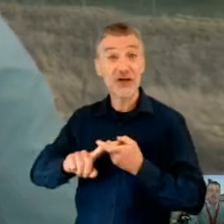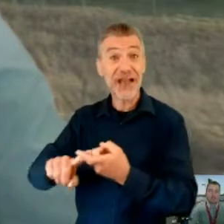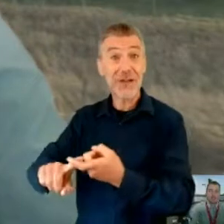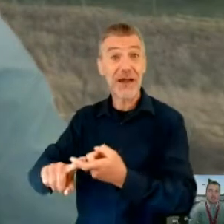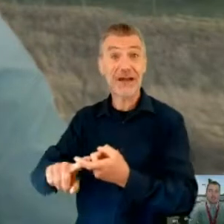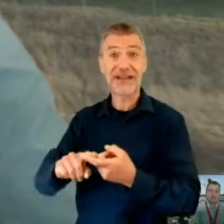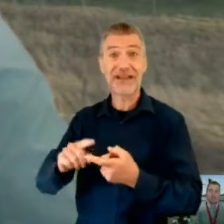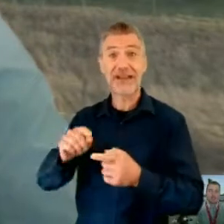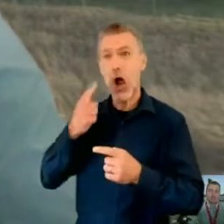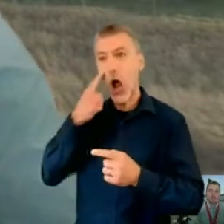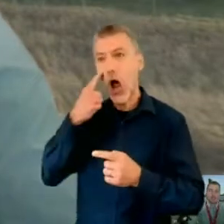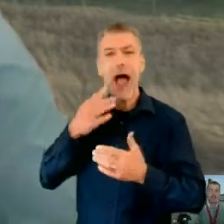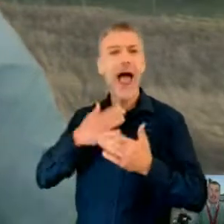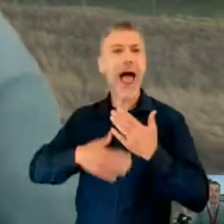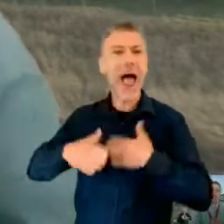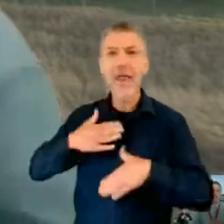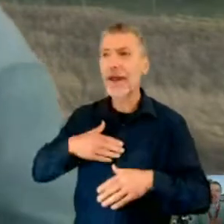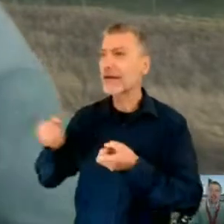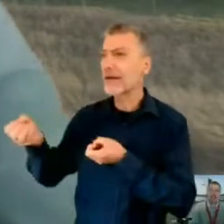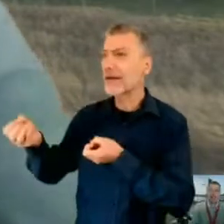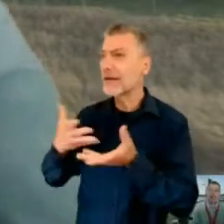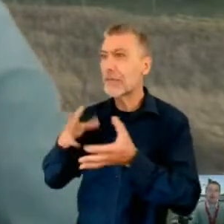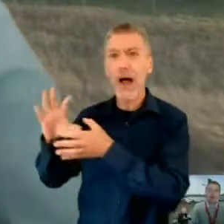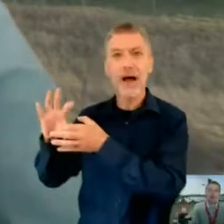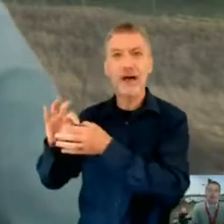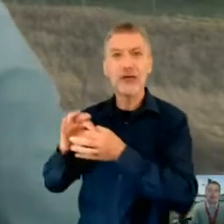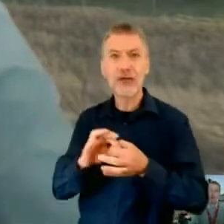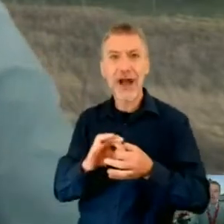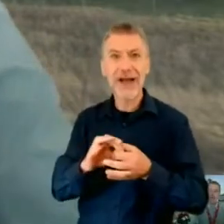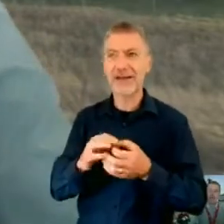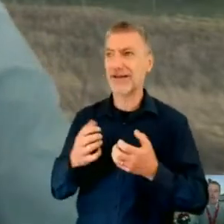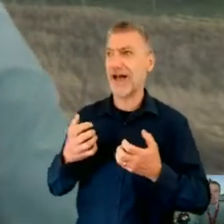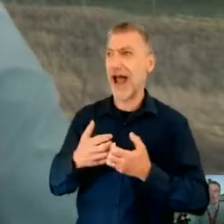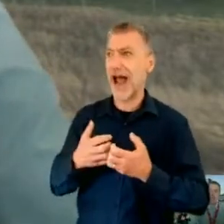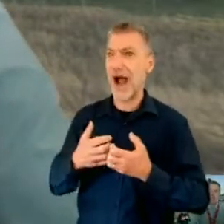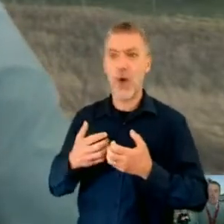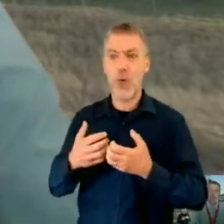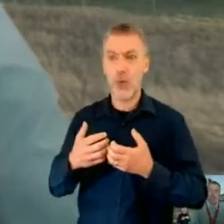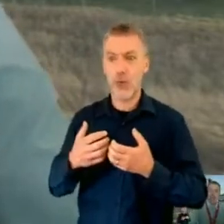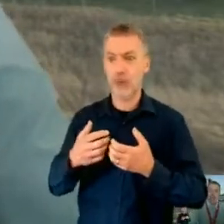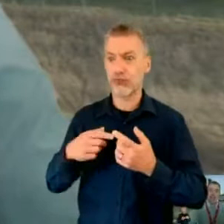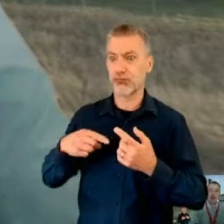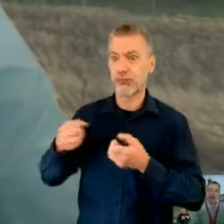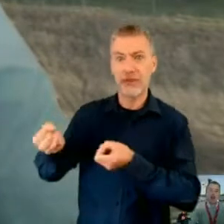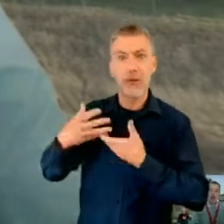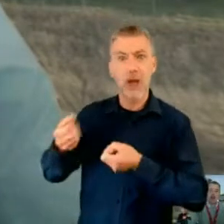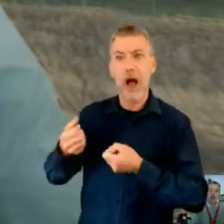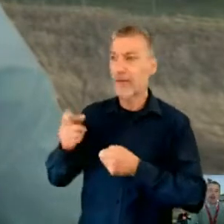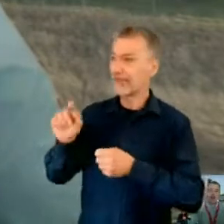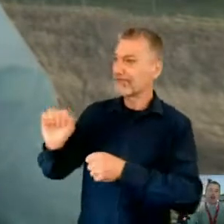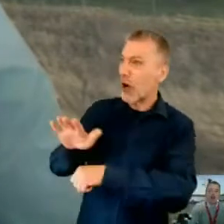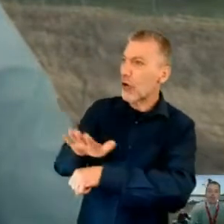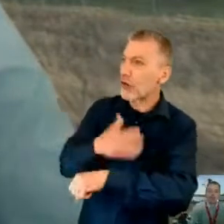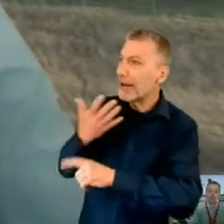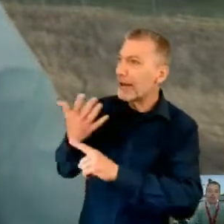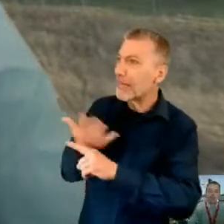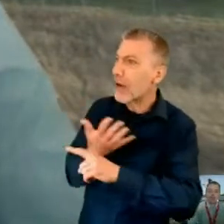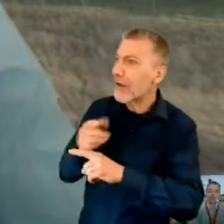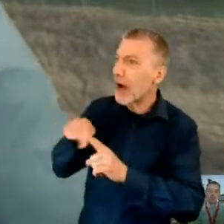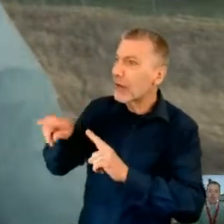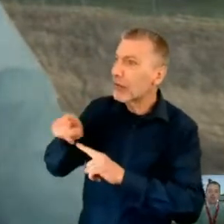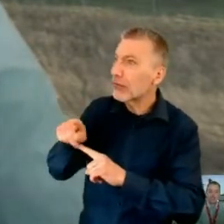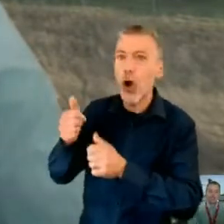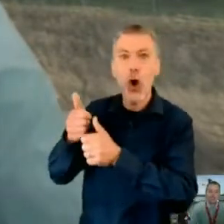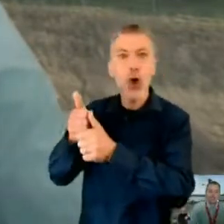ethics, supply chains, how our suppliers and how green they are from an environmental and a corporate social